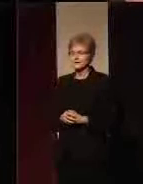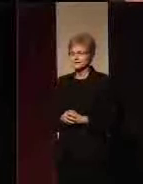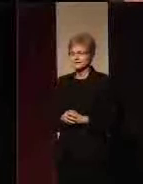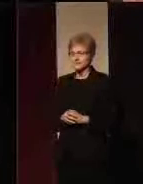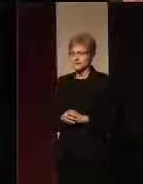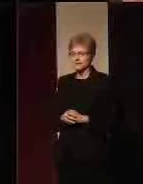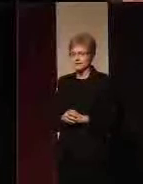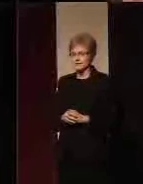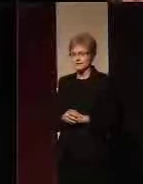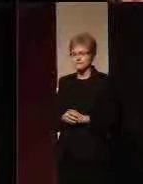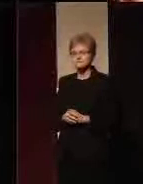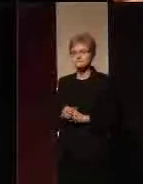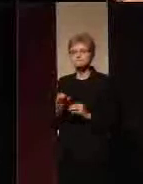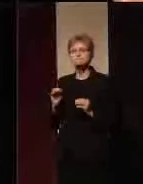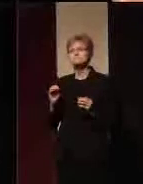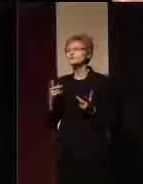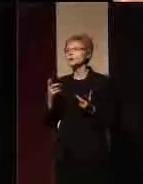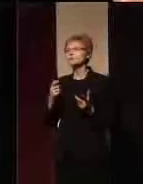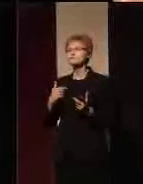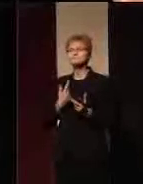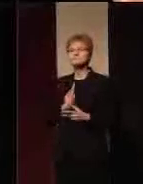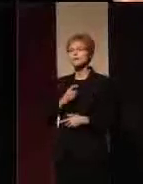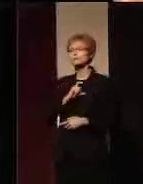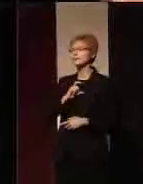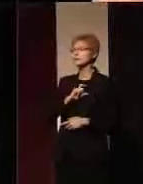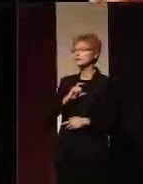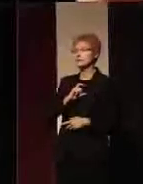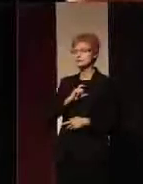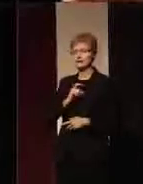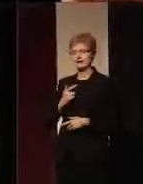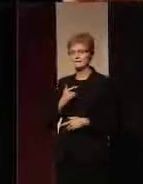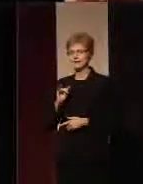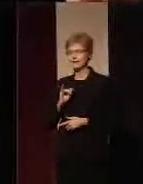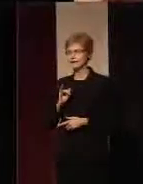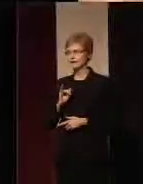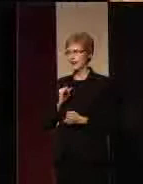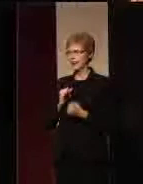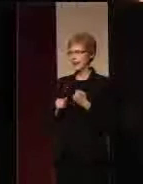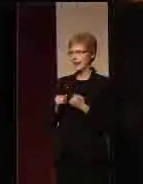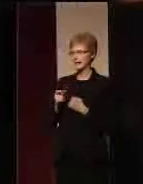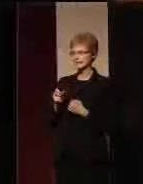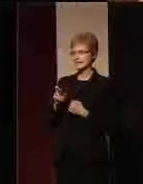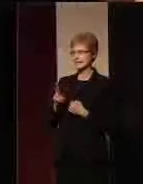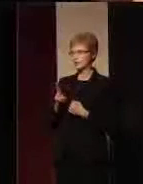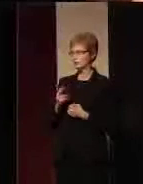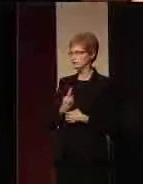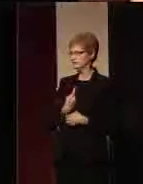I don't see any other police officers in here. I told Raul I felt like I was at the Last Supper.